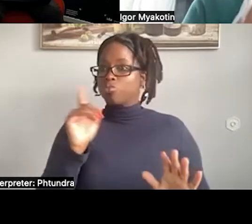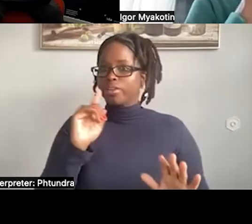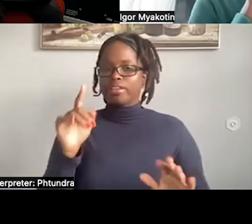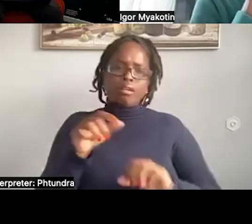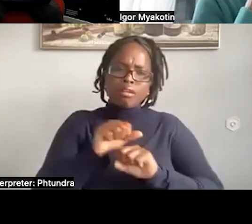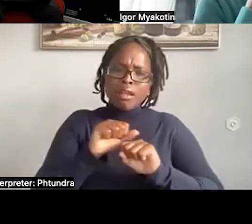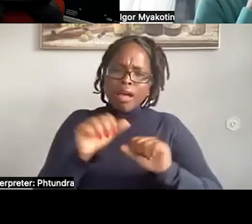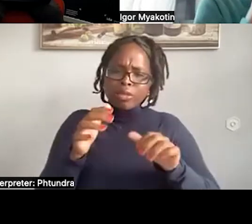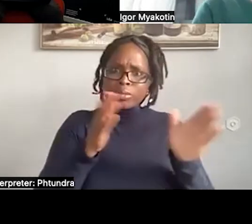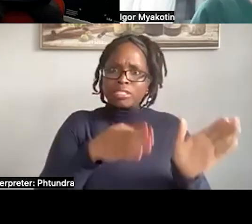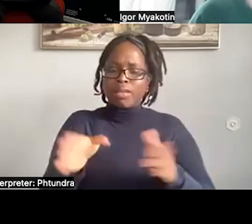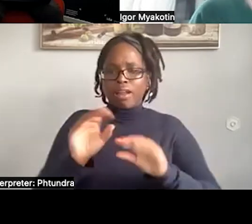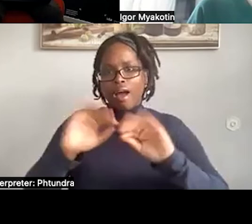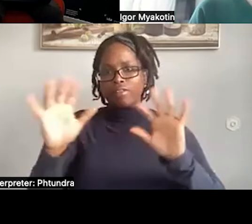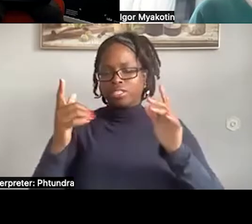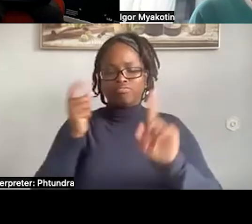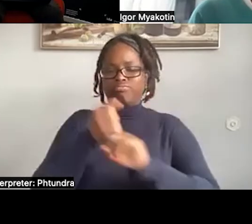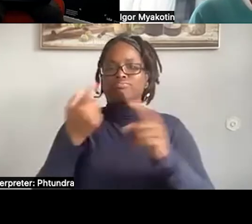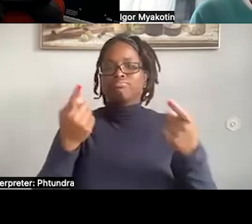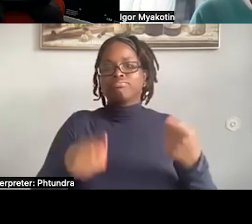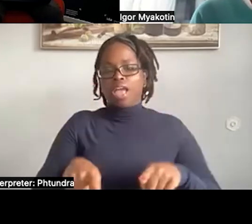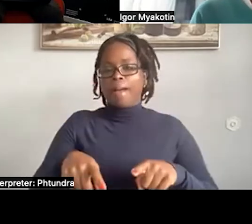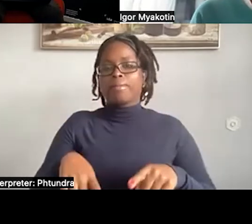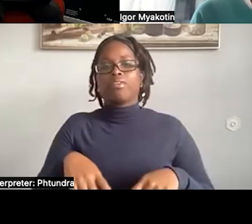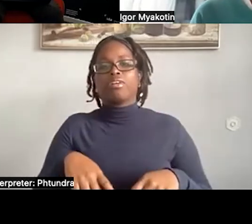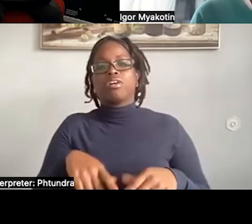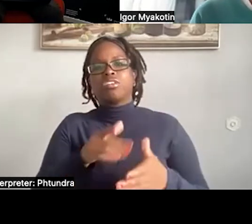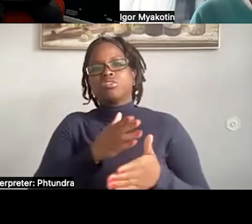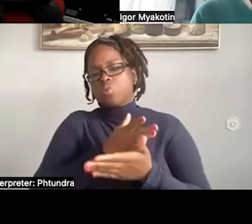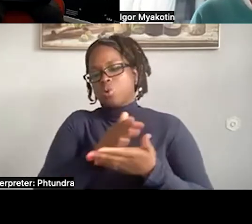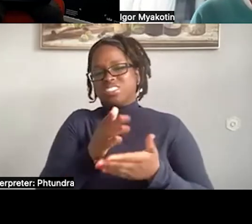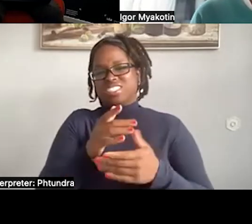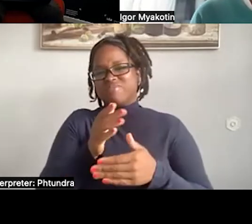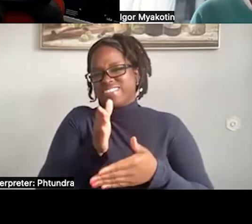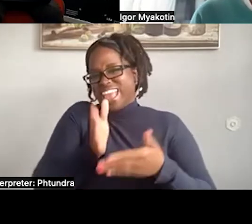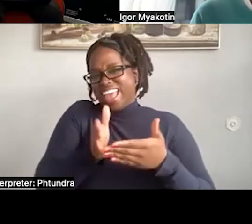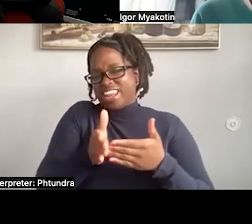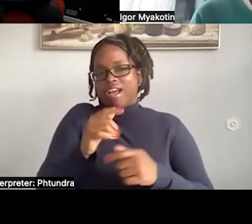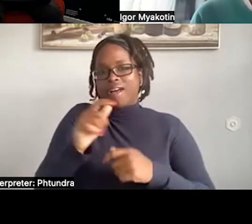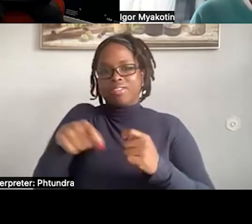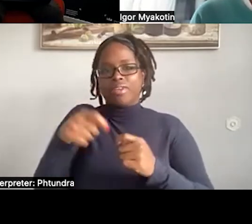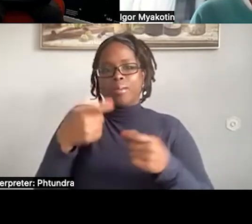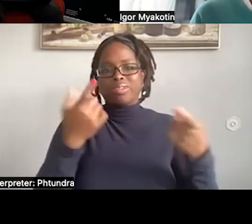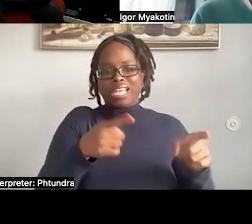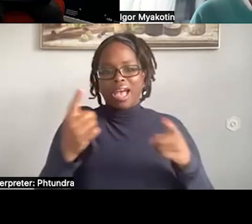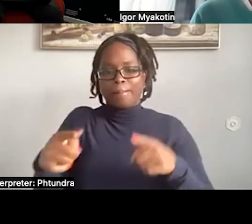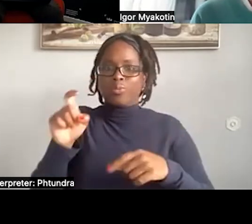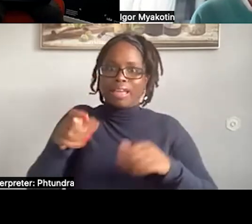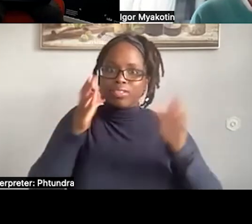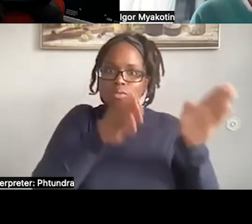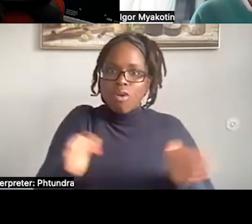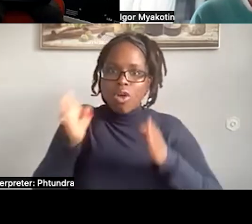obviously. And the final scenes of the film are happening according to what we had to organize and live